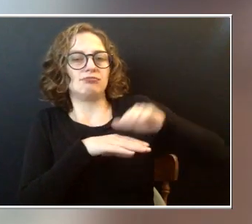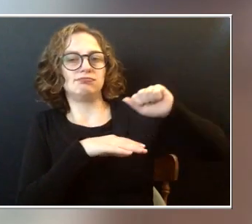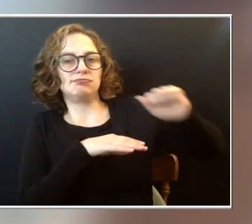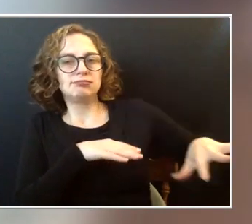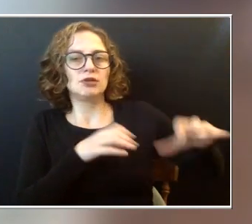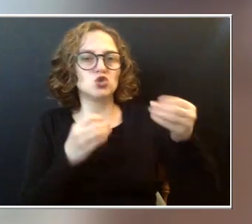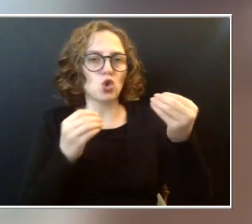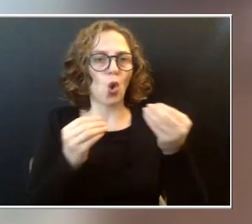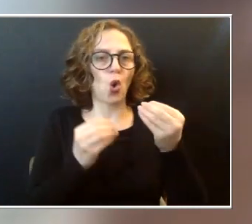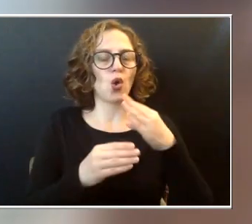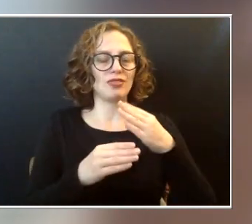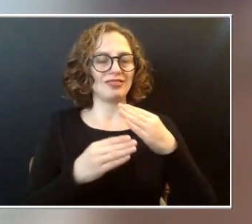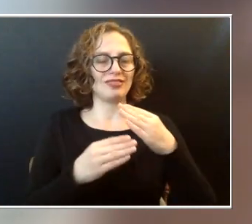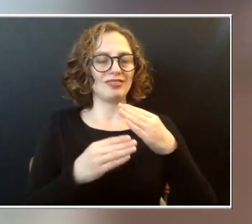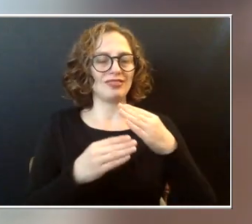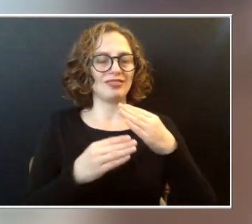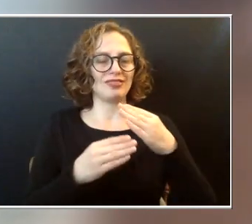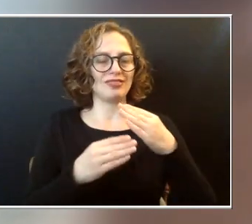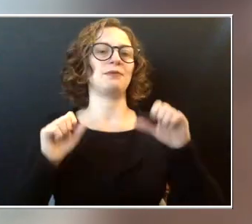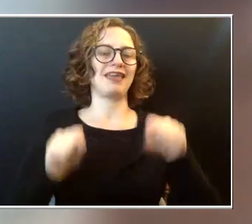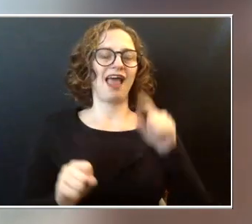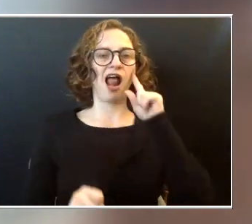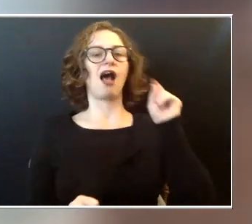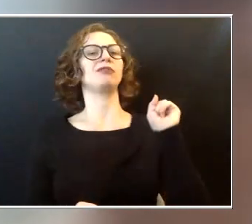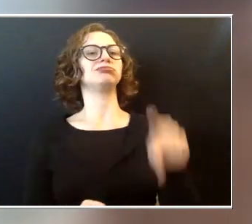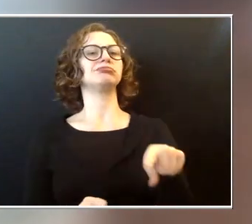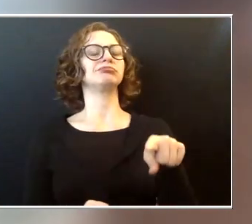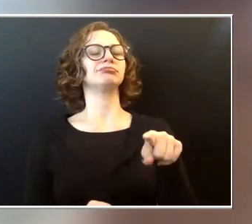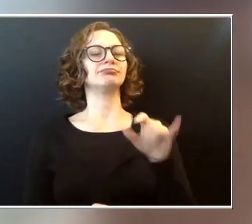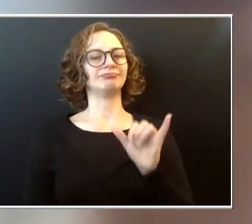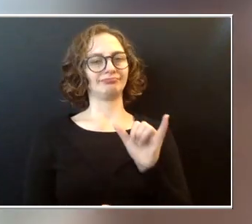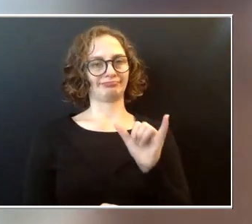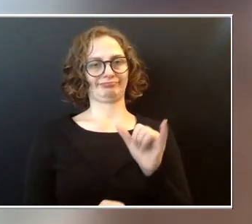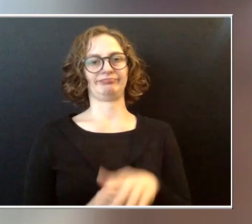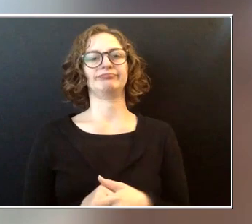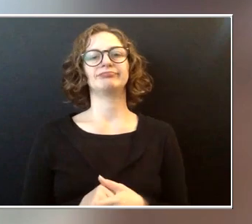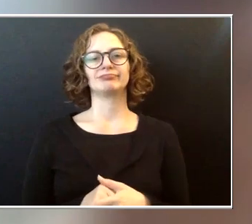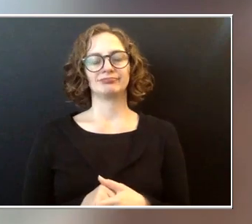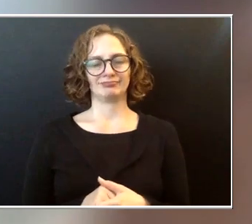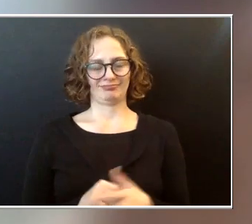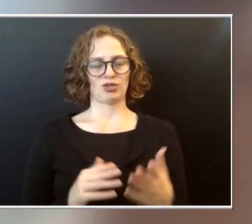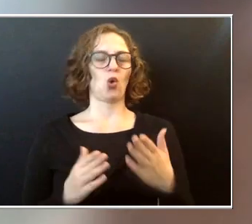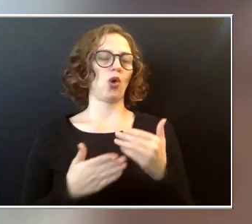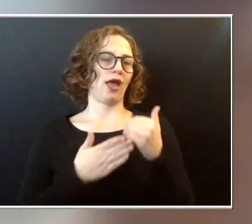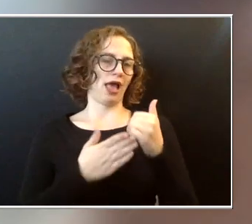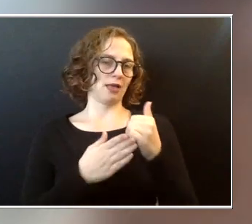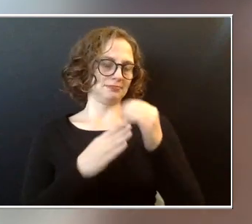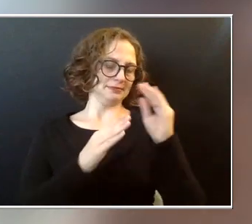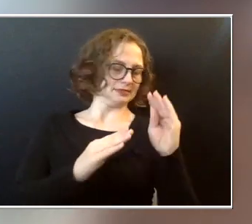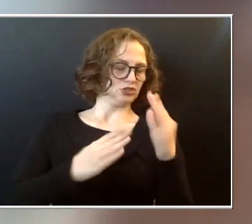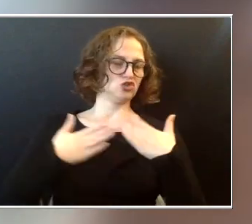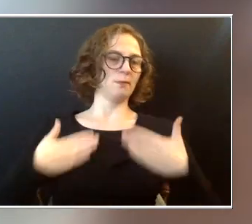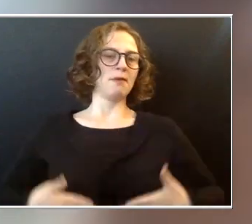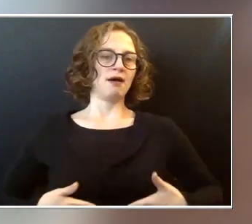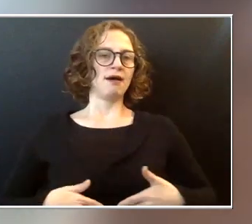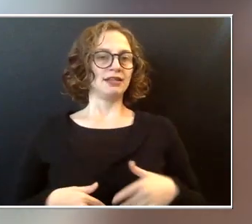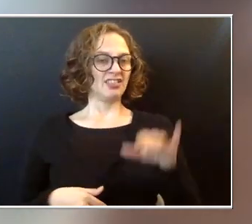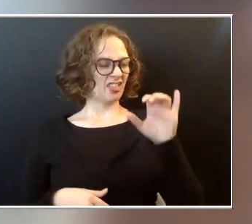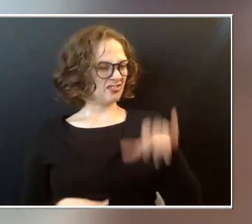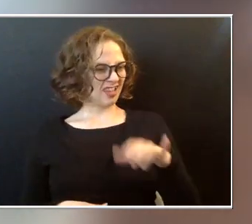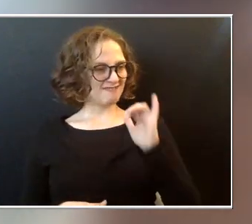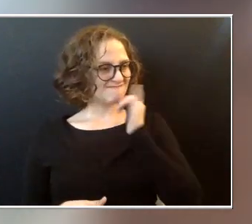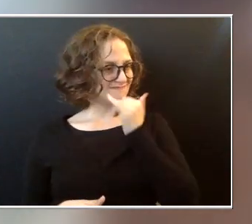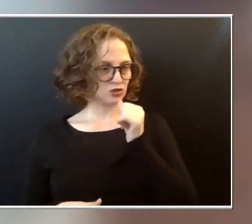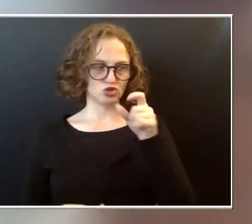some ways, it teaches the body to recognize the cancer as foreign again and help fight it. So it clearly has changed the landscape of